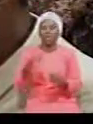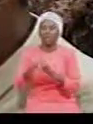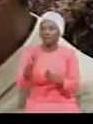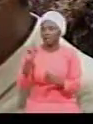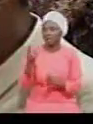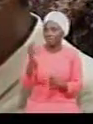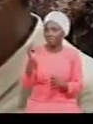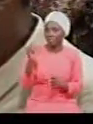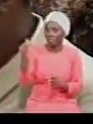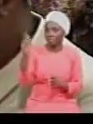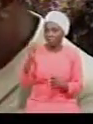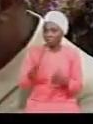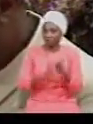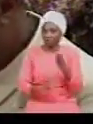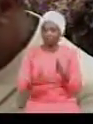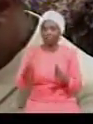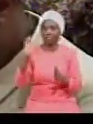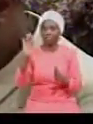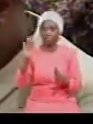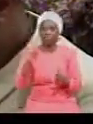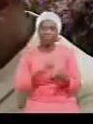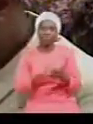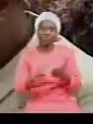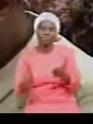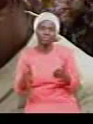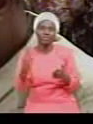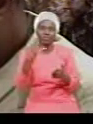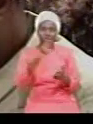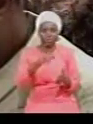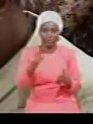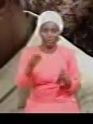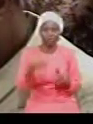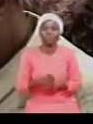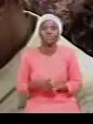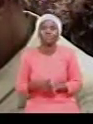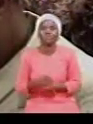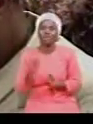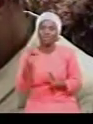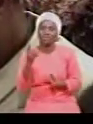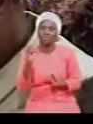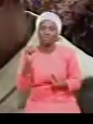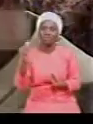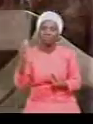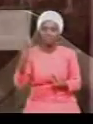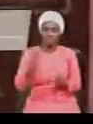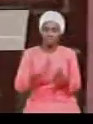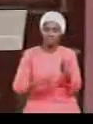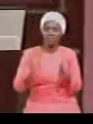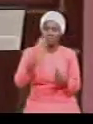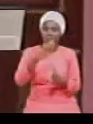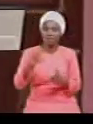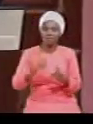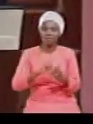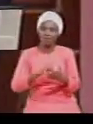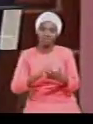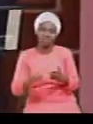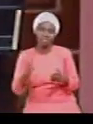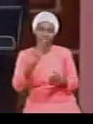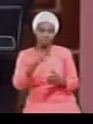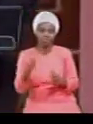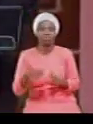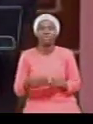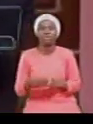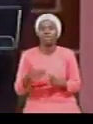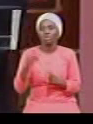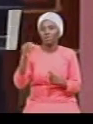chapter 15, I'm reading from verse 22. In 1 Samuel chapter 15, verse 22, and Samuel